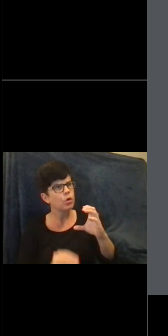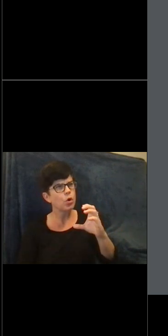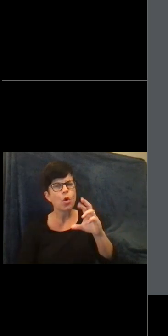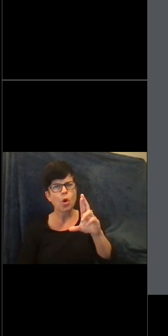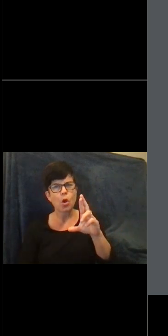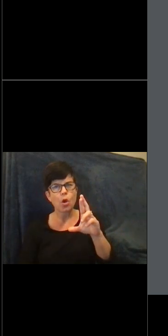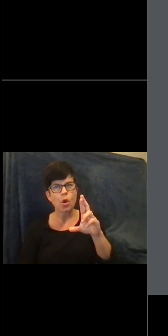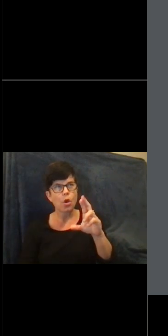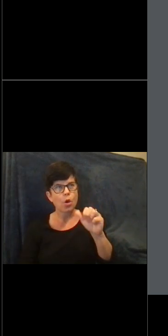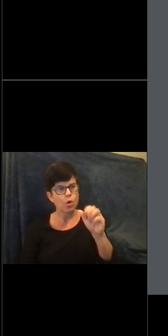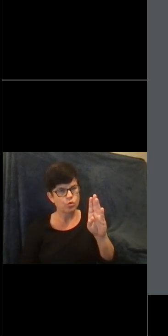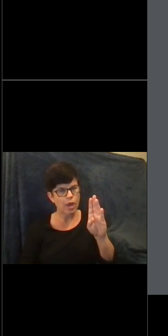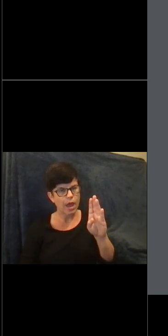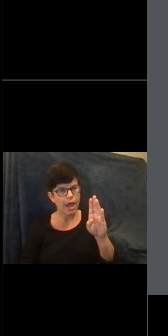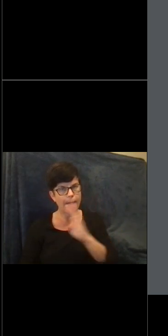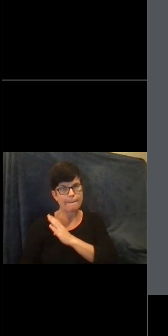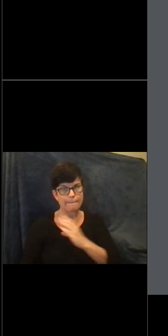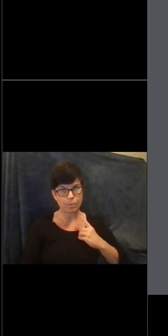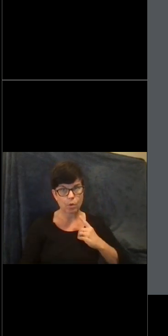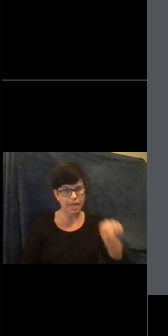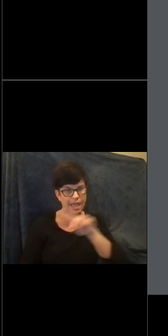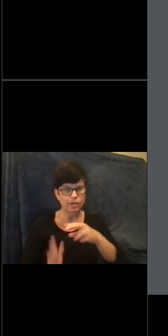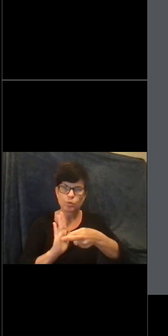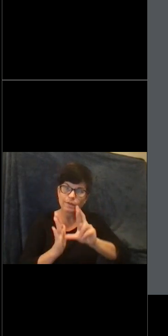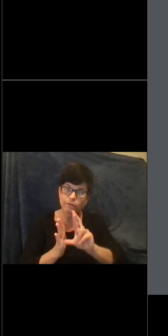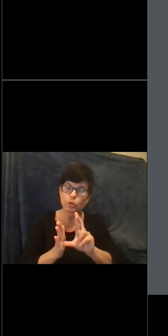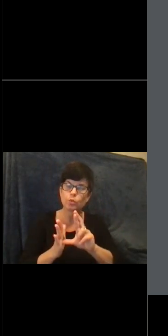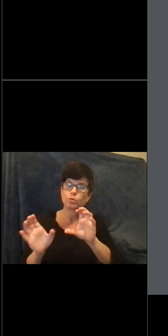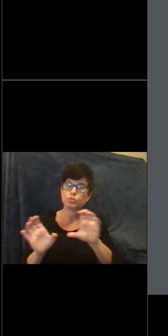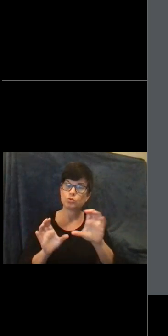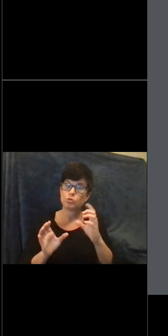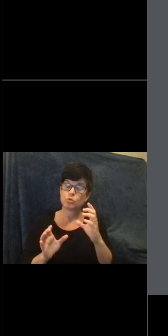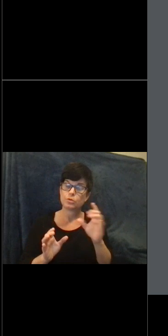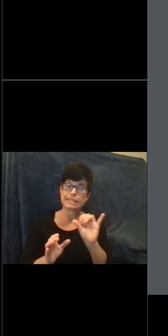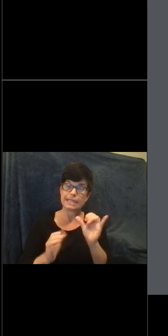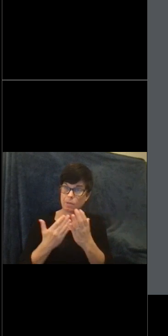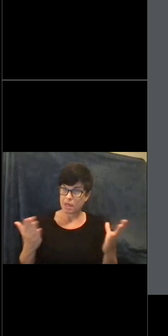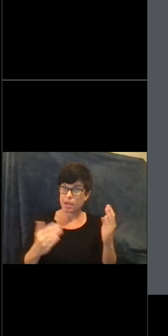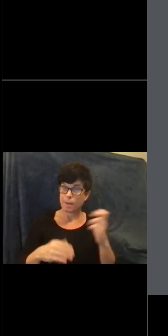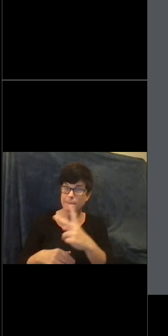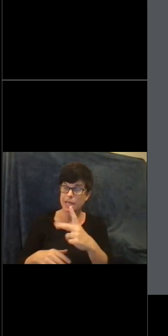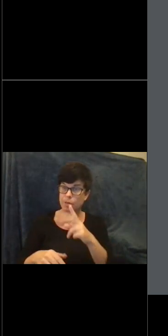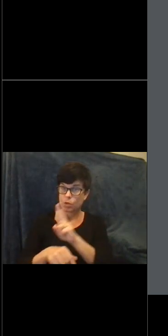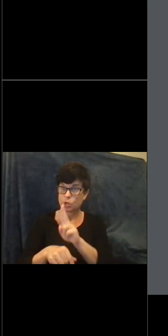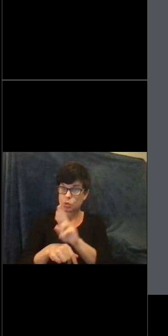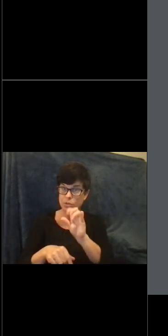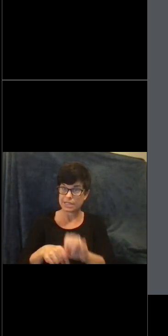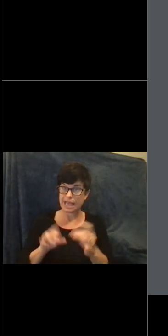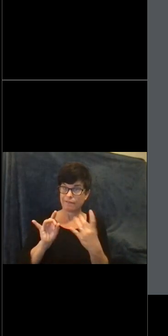that they could do, that they could review the same thing and come back, and then we can use that